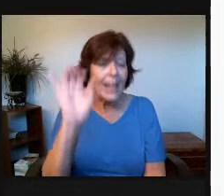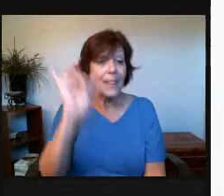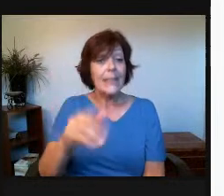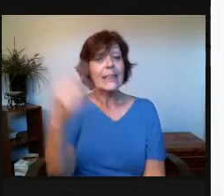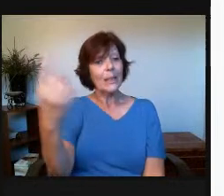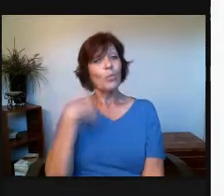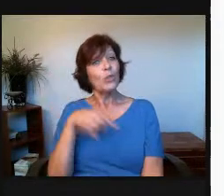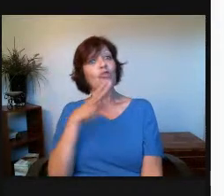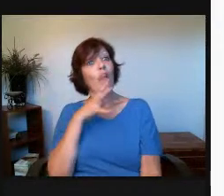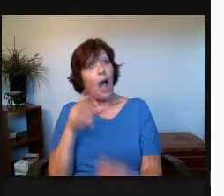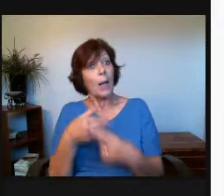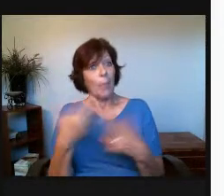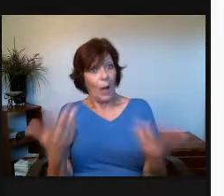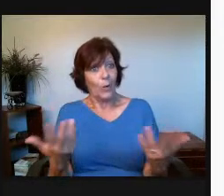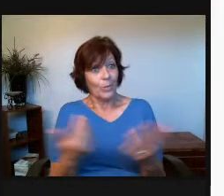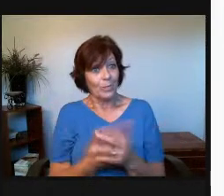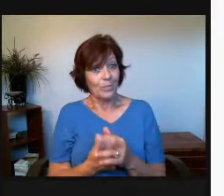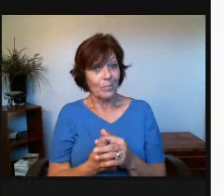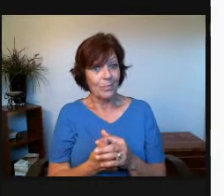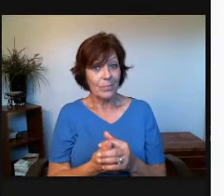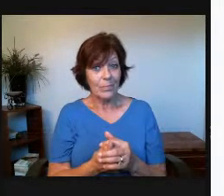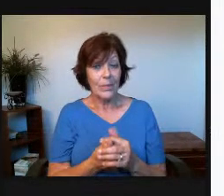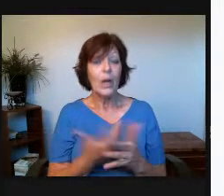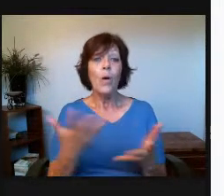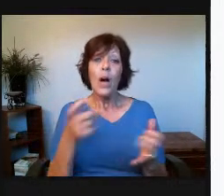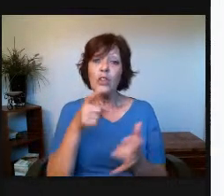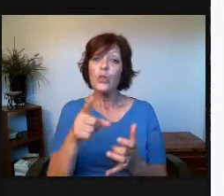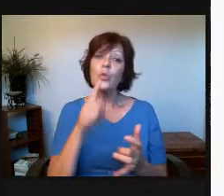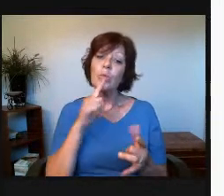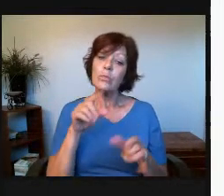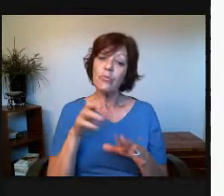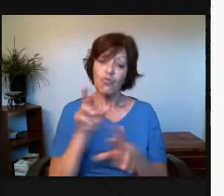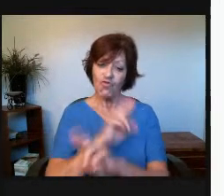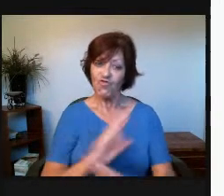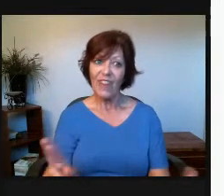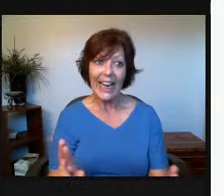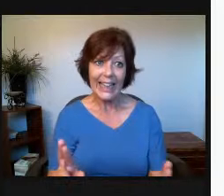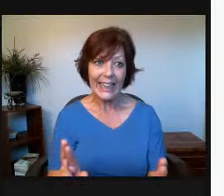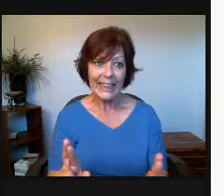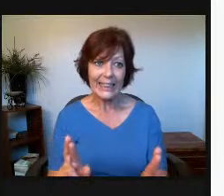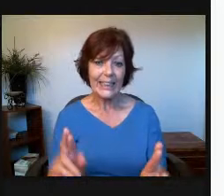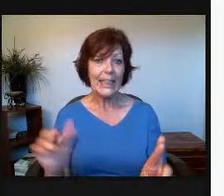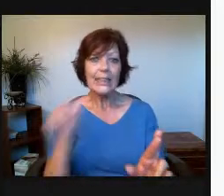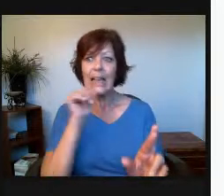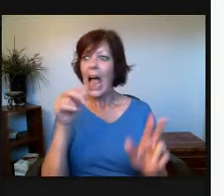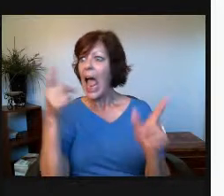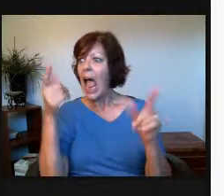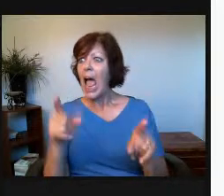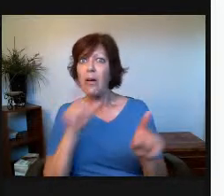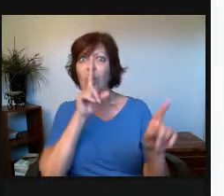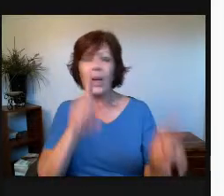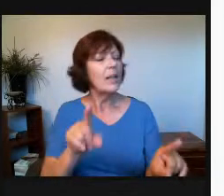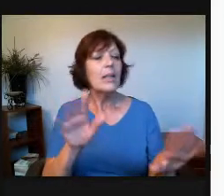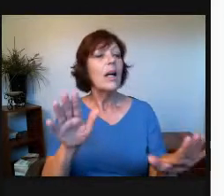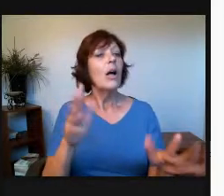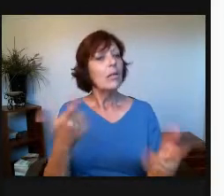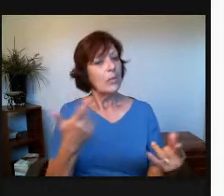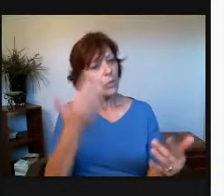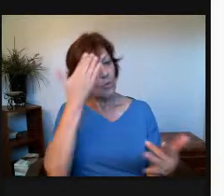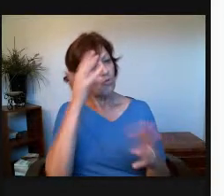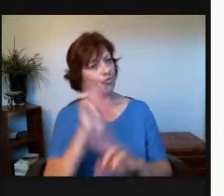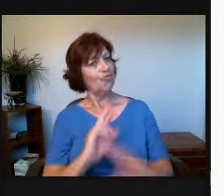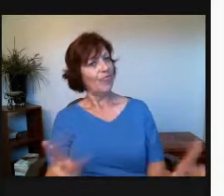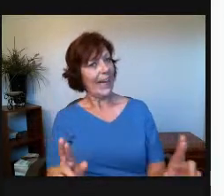we are talking about right now. We want you to be proactive. We don't need you to be reactive. We need you to be proactive. That's the whole idea of